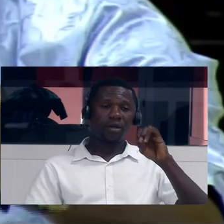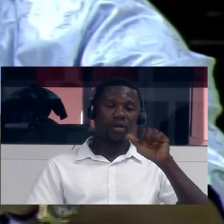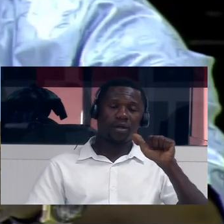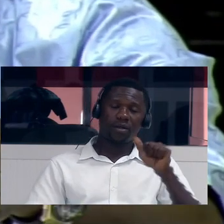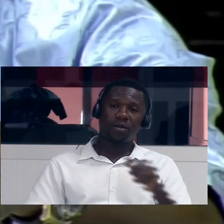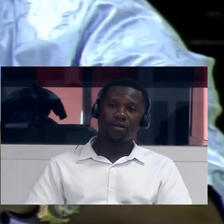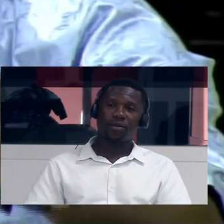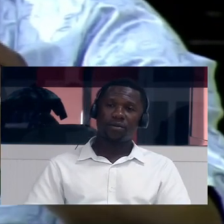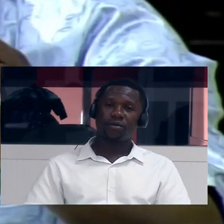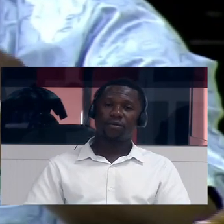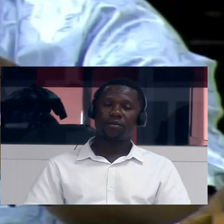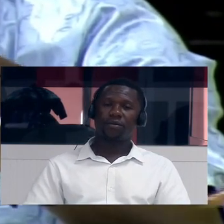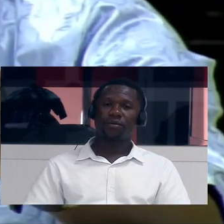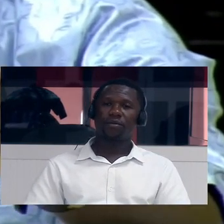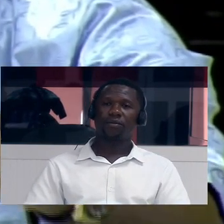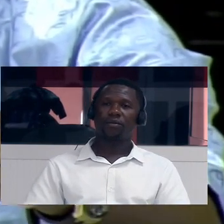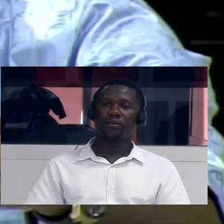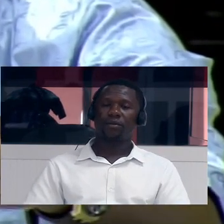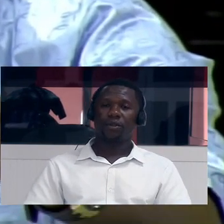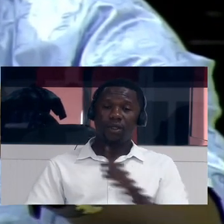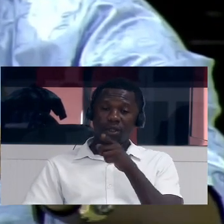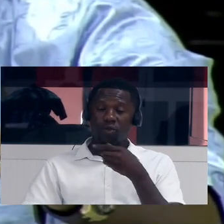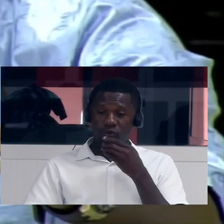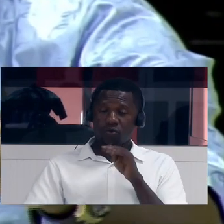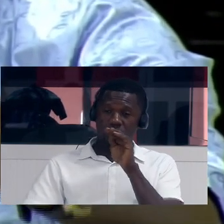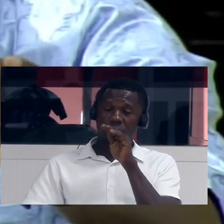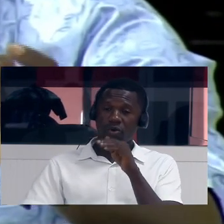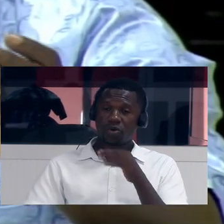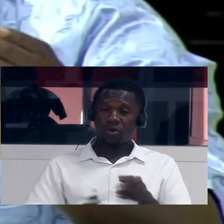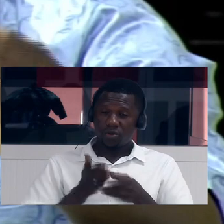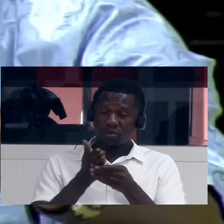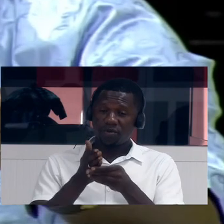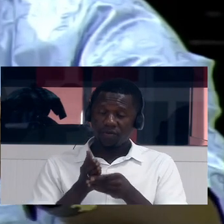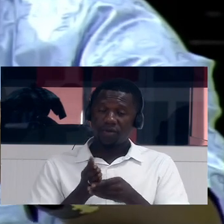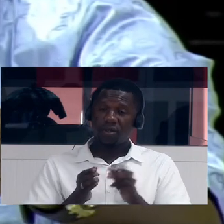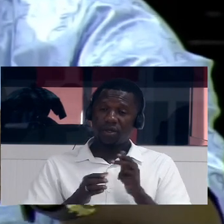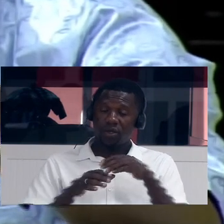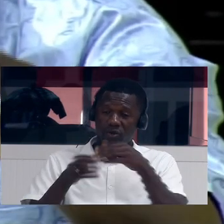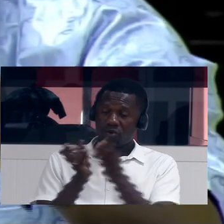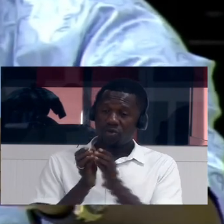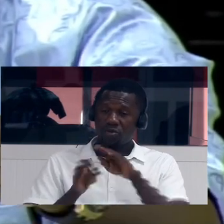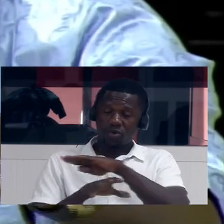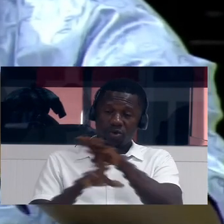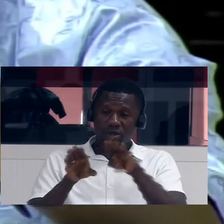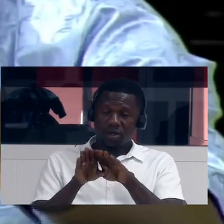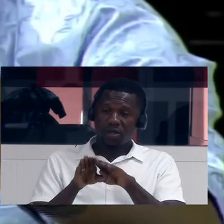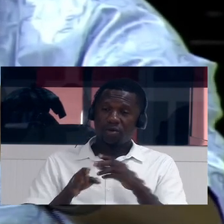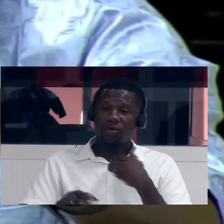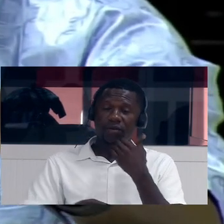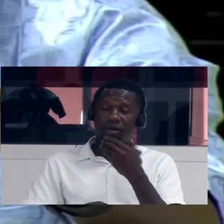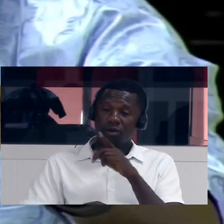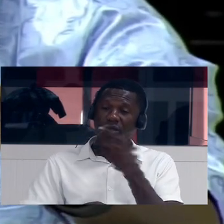the commander of the units on the ground to find out whether his troops